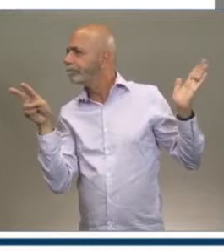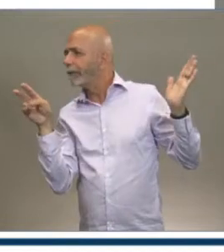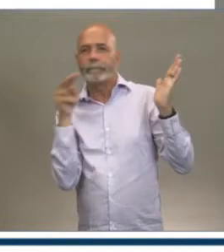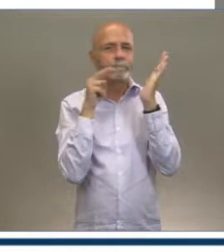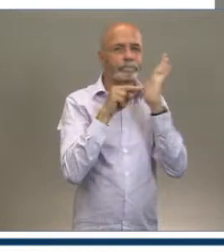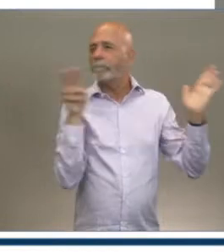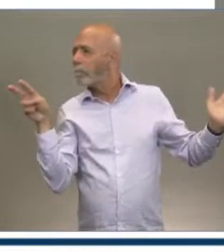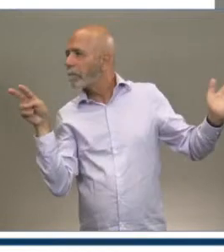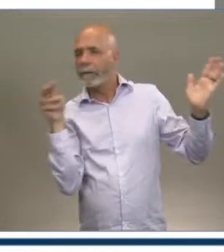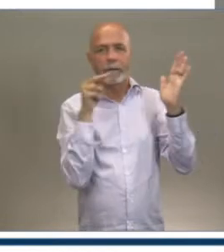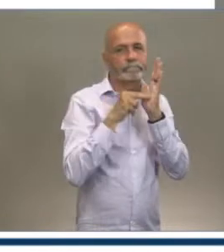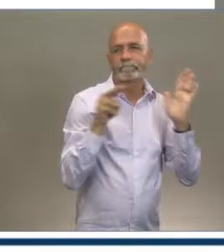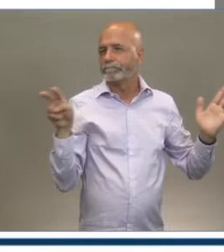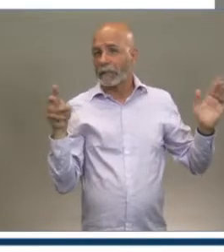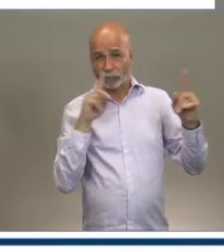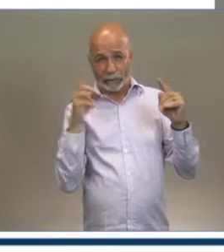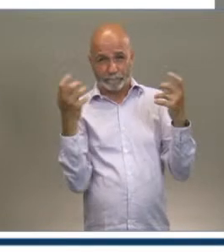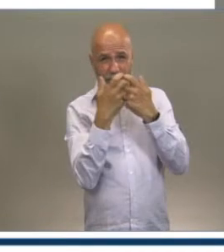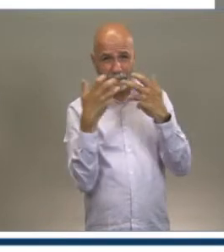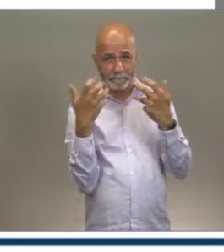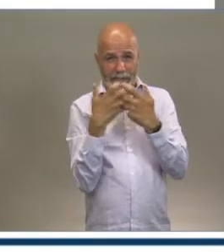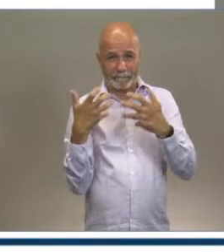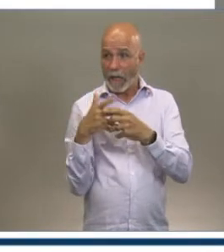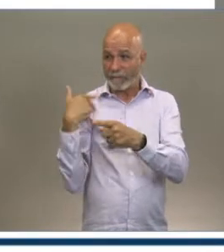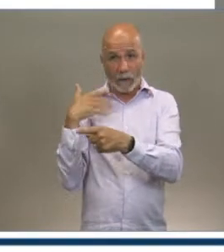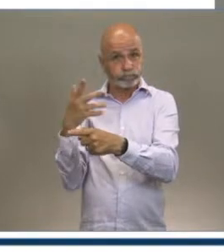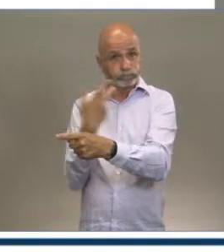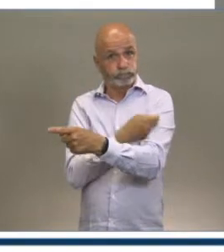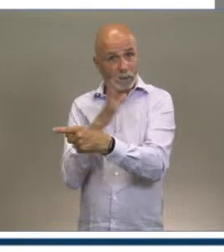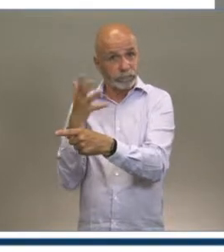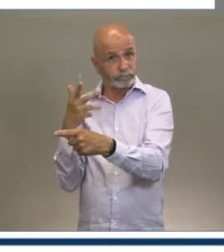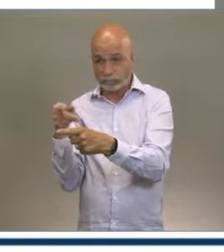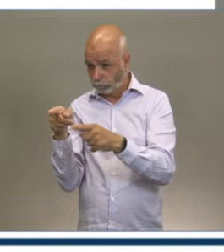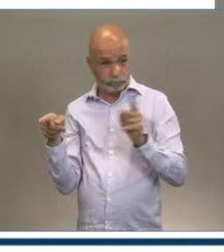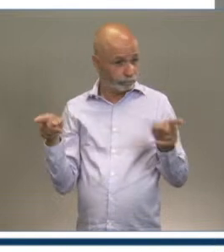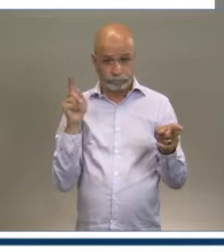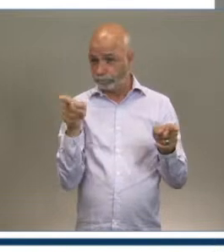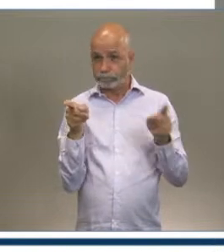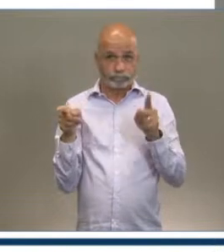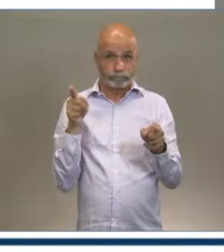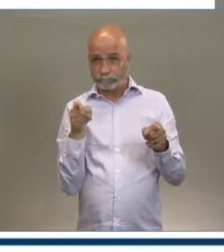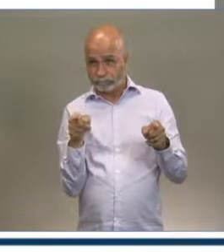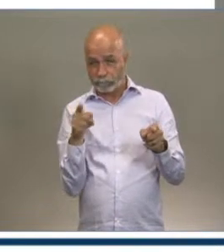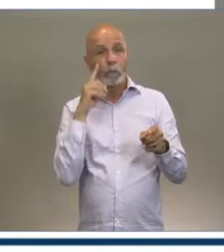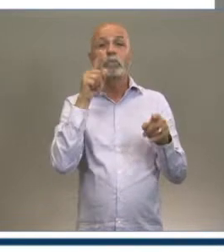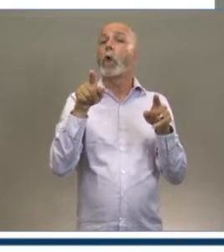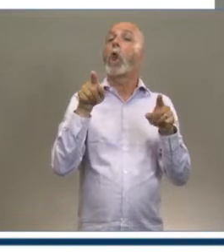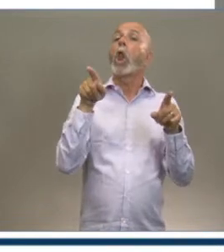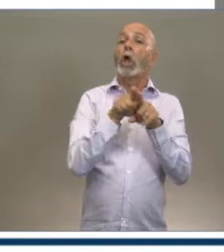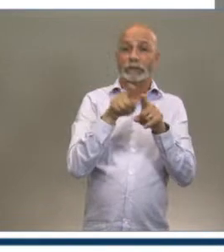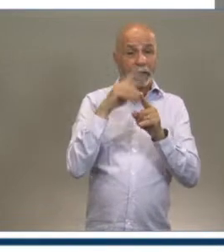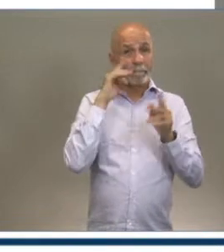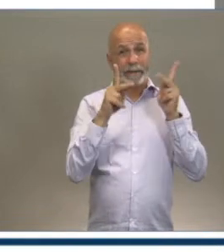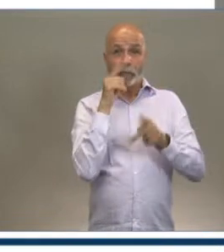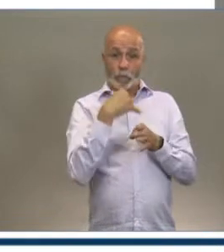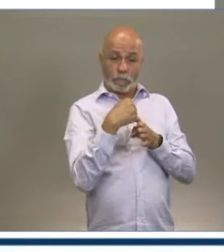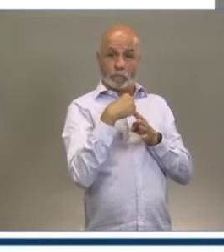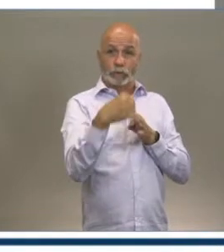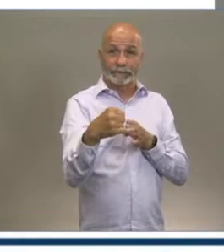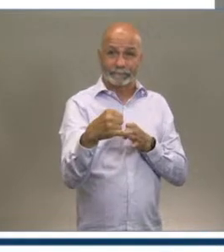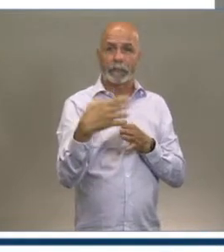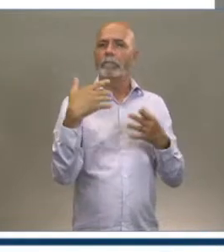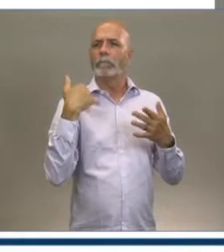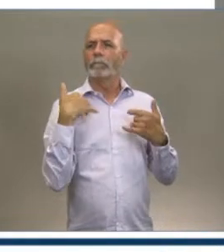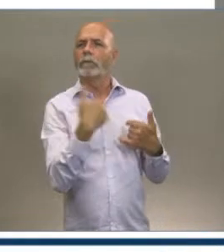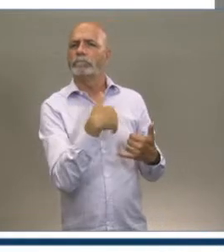of vaccination. We'll also be doing monitoring and people can be stopped at the border. And so one of the key messages that will